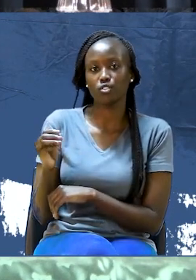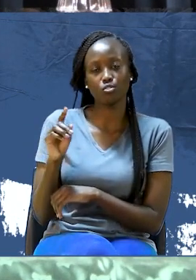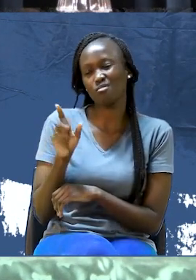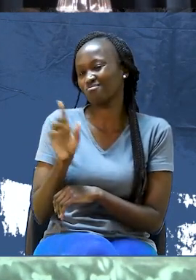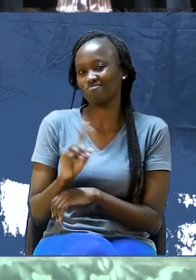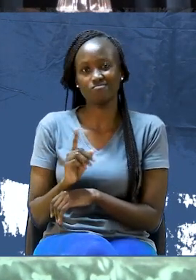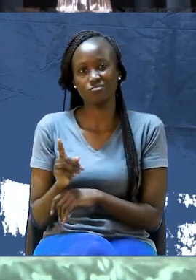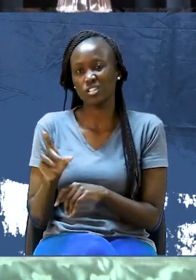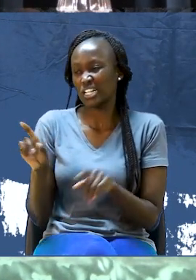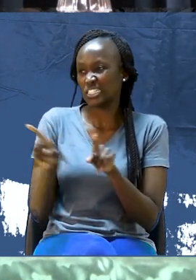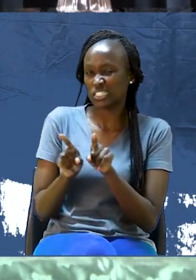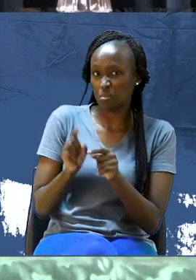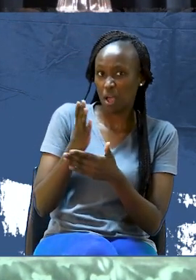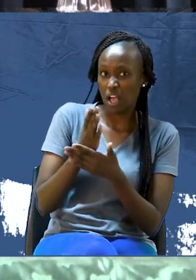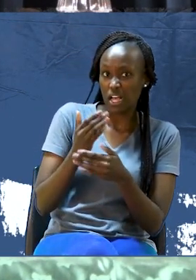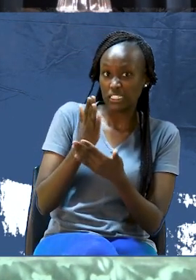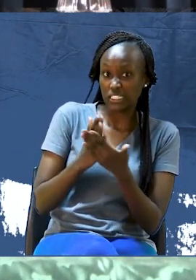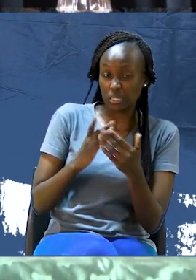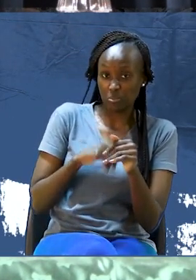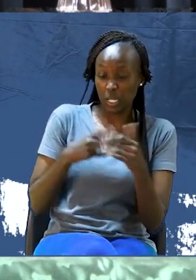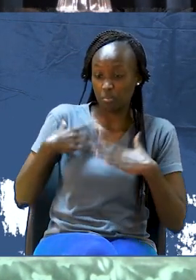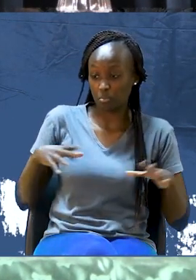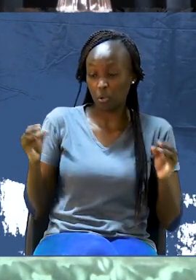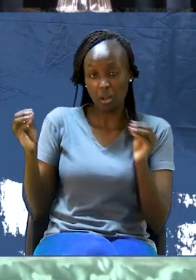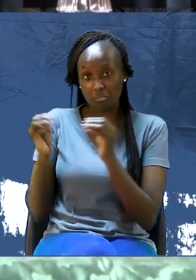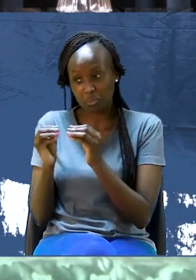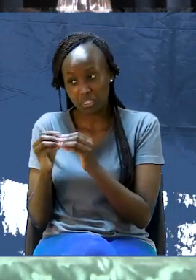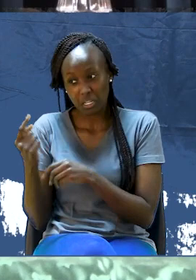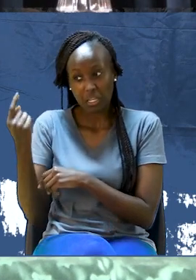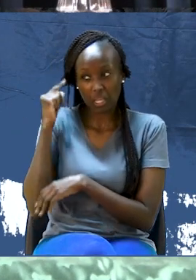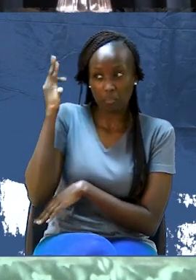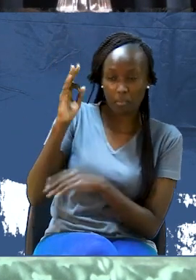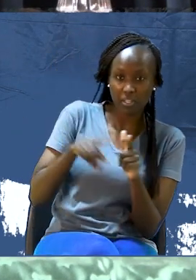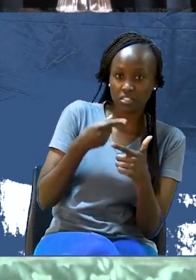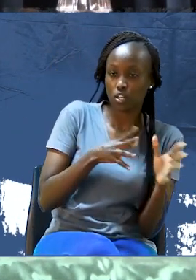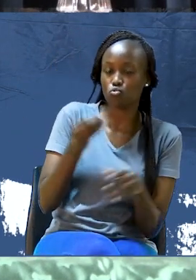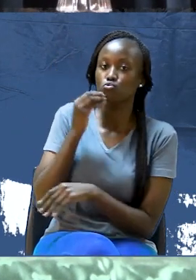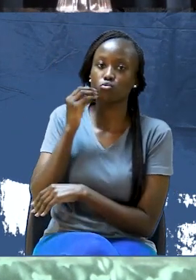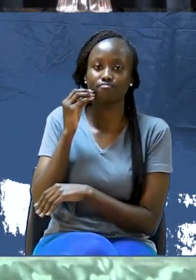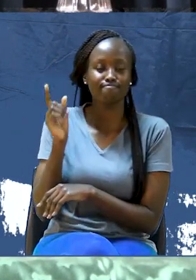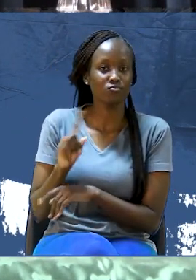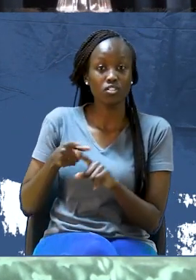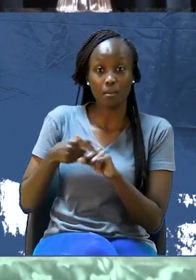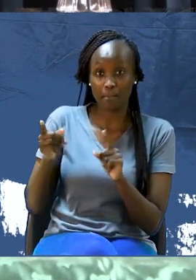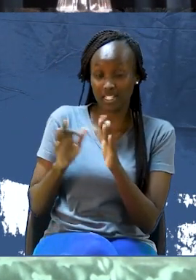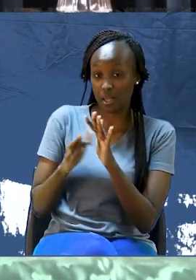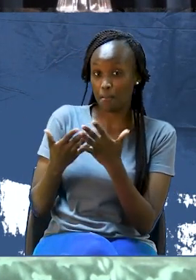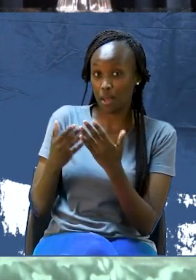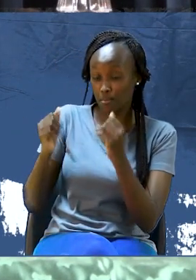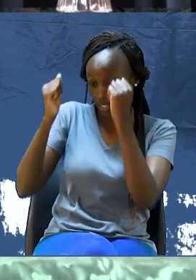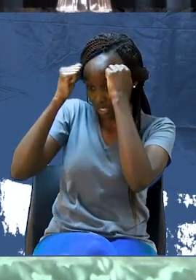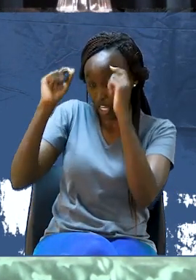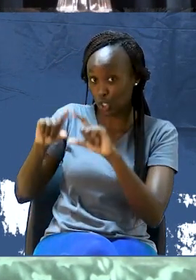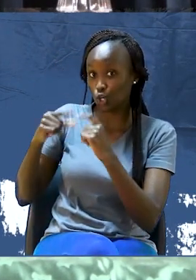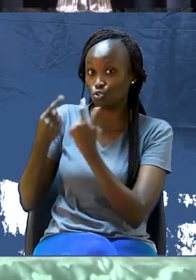brief sermonettes and homilies and depart. It should be a place for people to have real, life-changing,